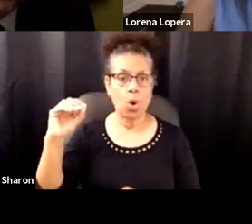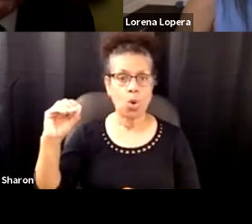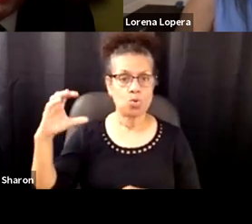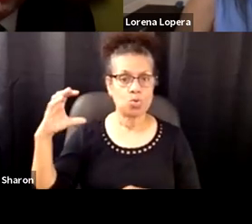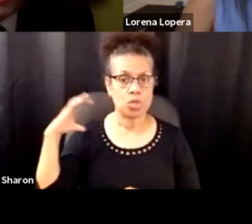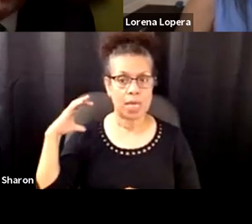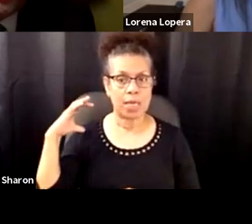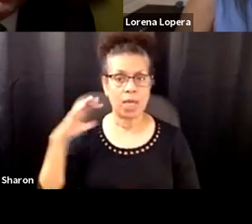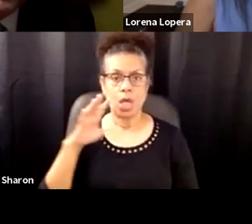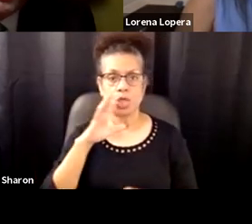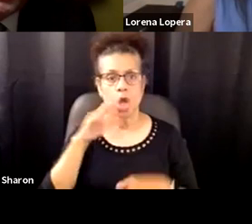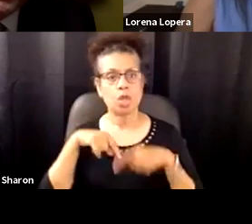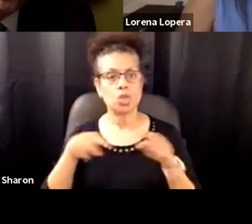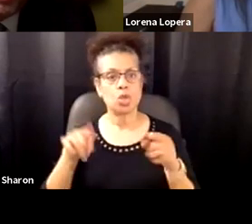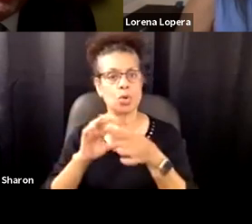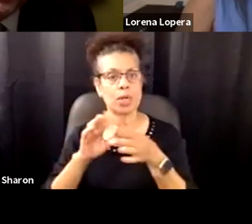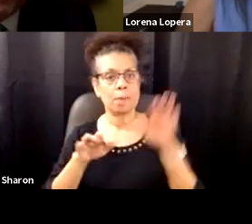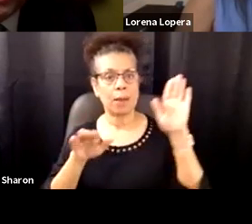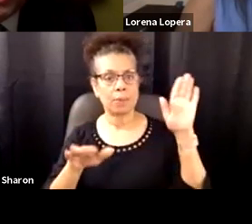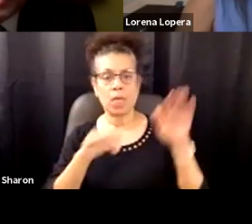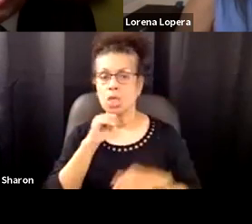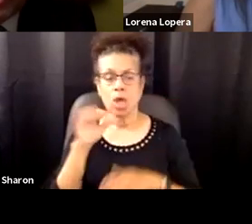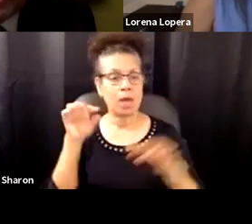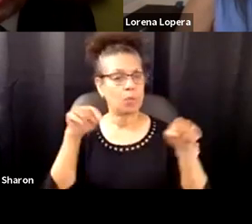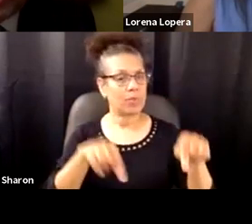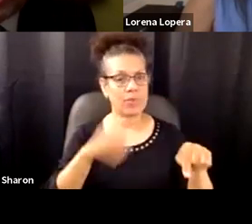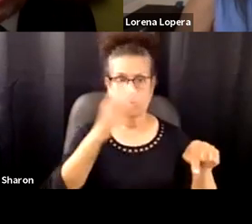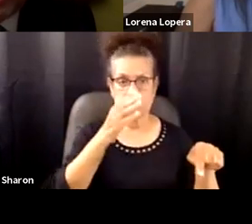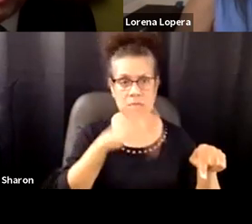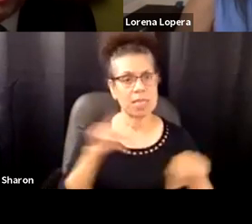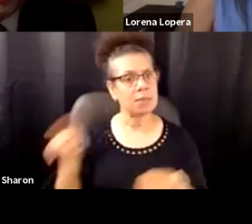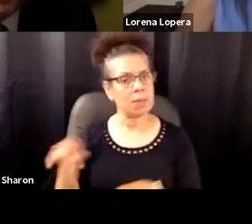speaking during public comment not speaking as part of this presentation